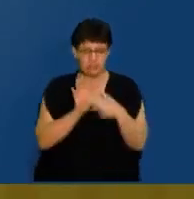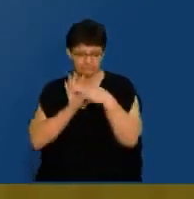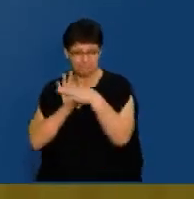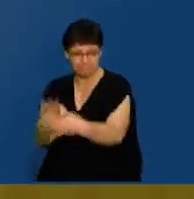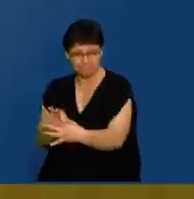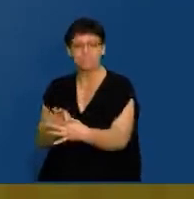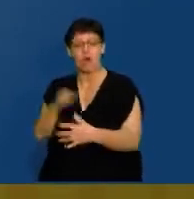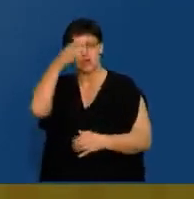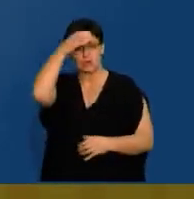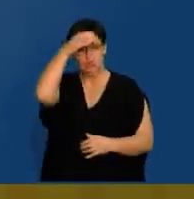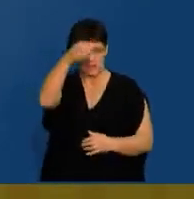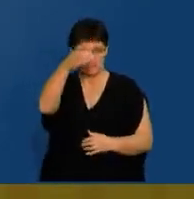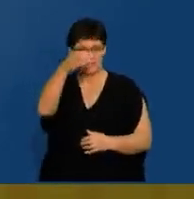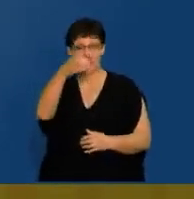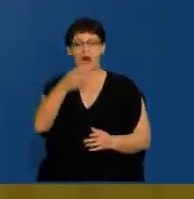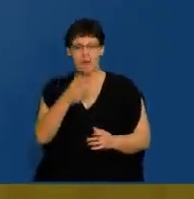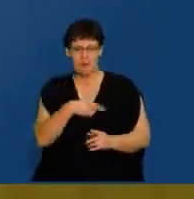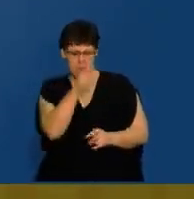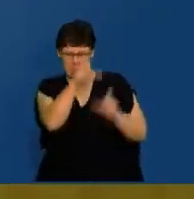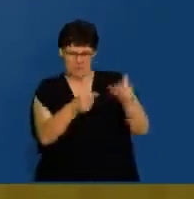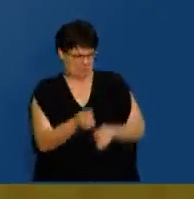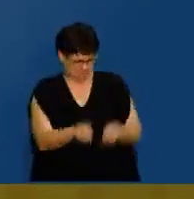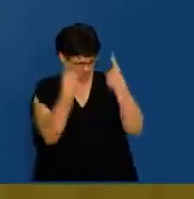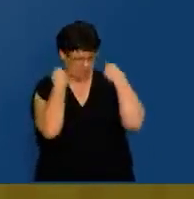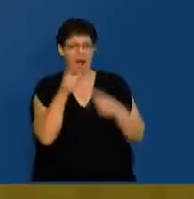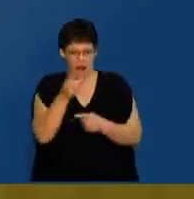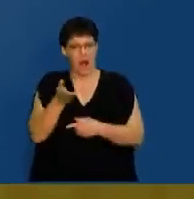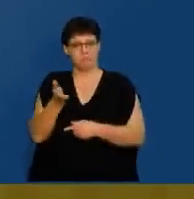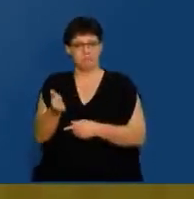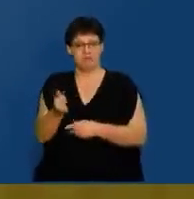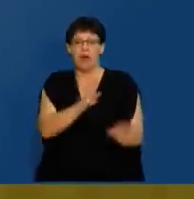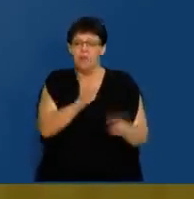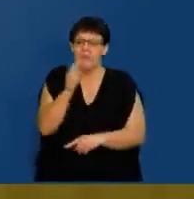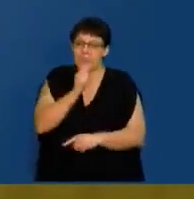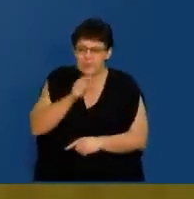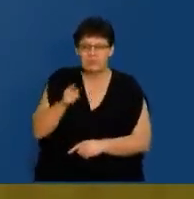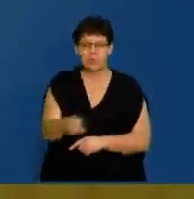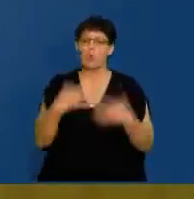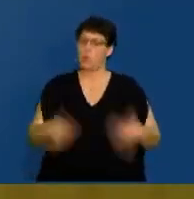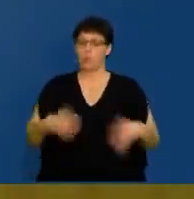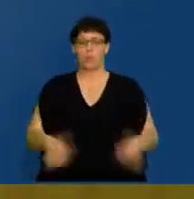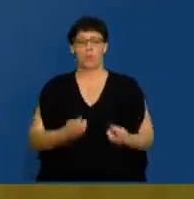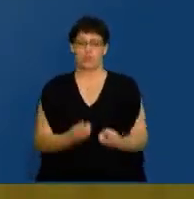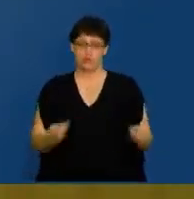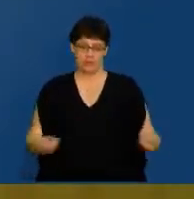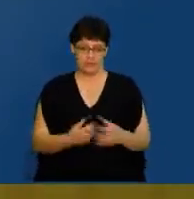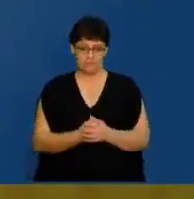to concepts that have not been well understood. Refer to that. It's an excellent resource.